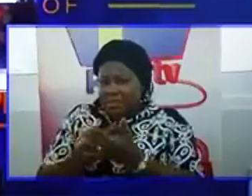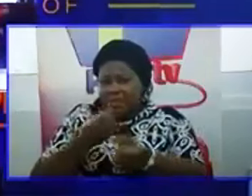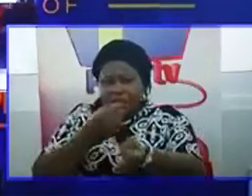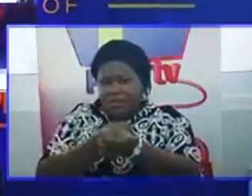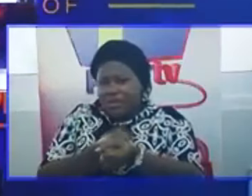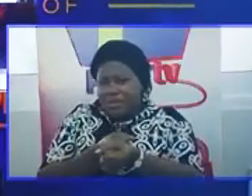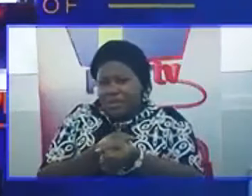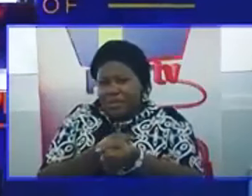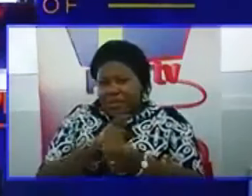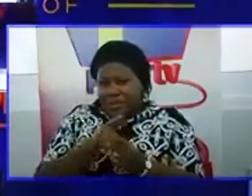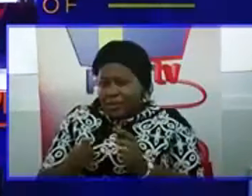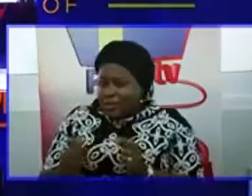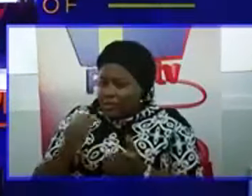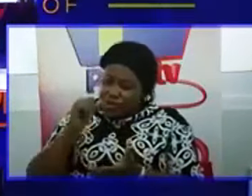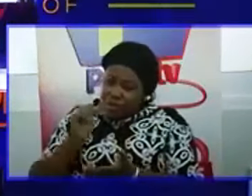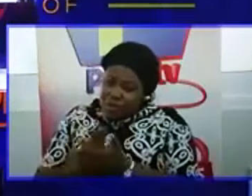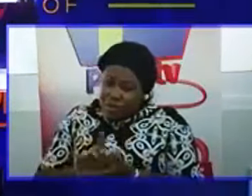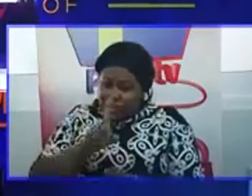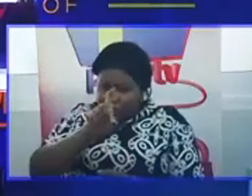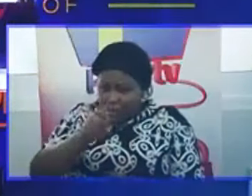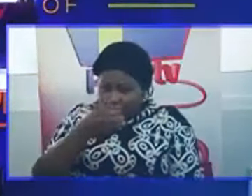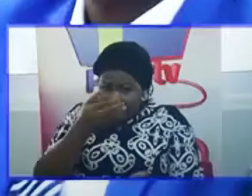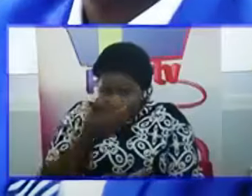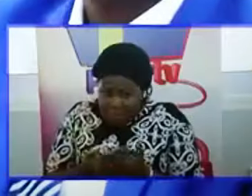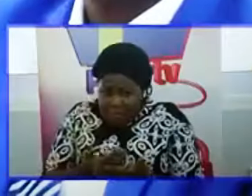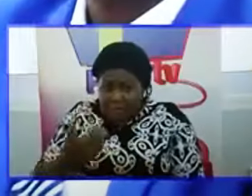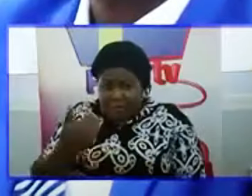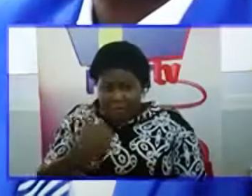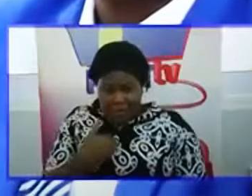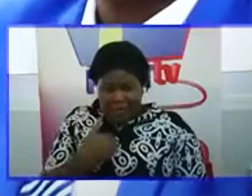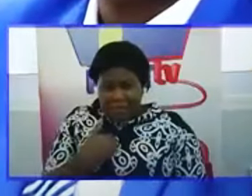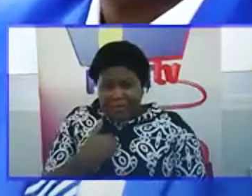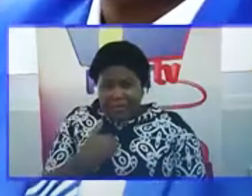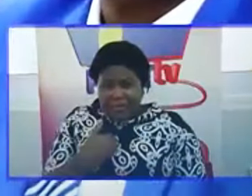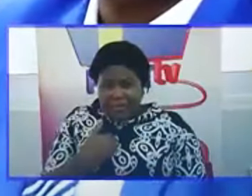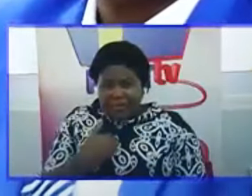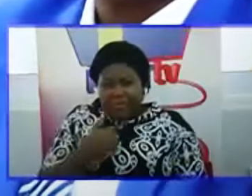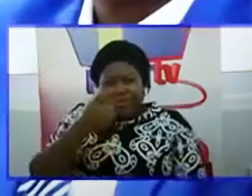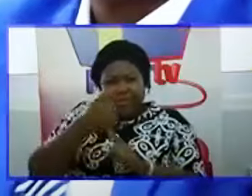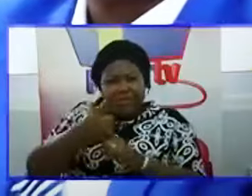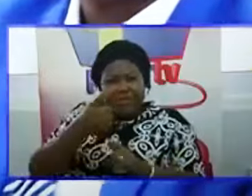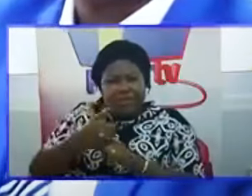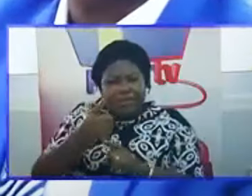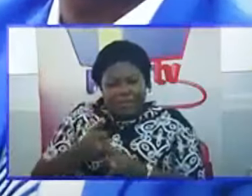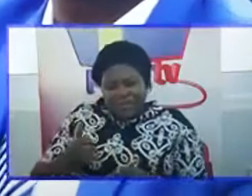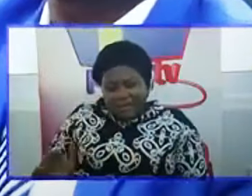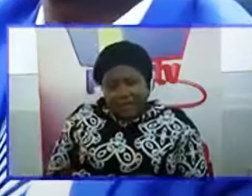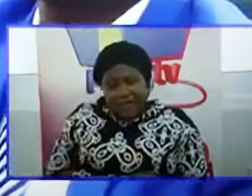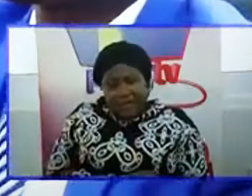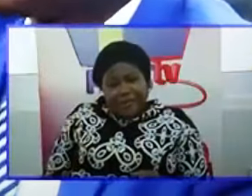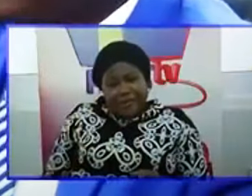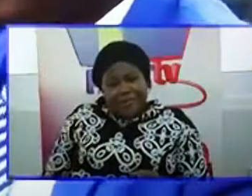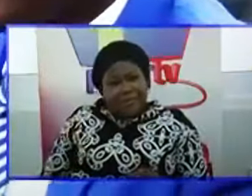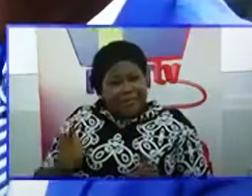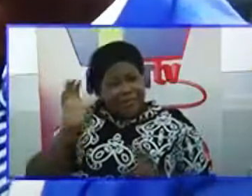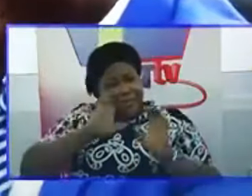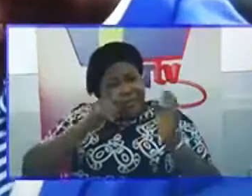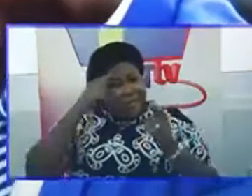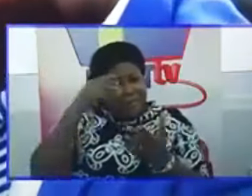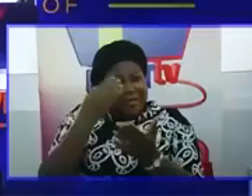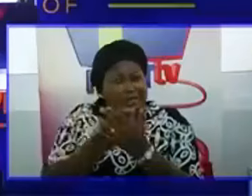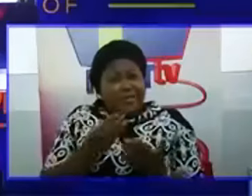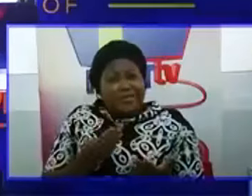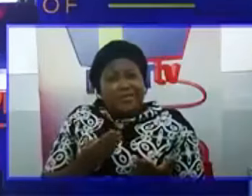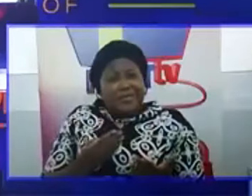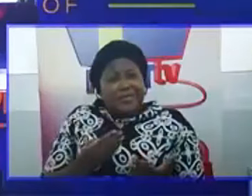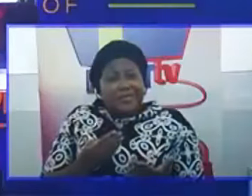go and make some calculation. I realized that I'm concerned, but my pocket will not give me that opportunity. Do